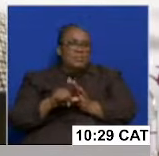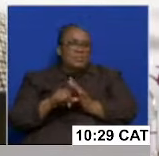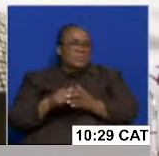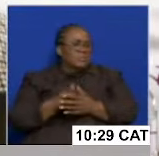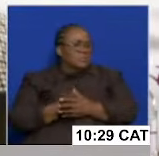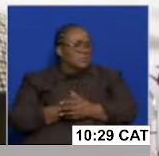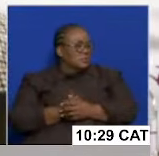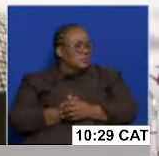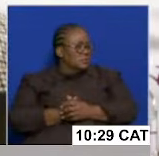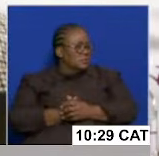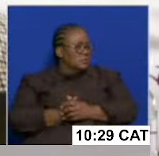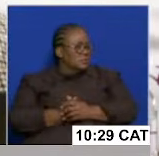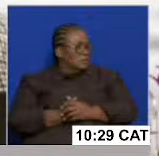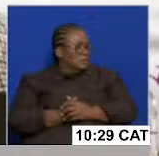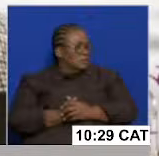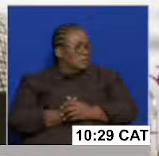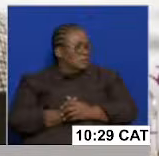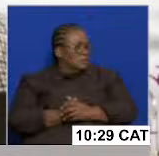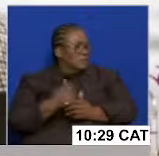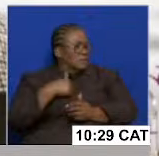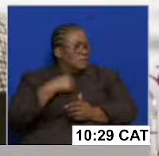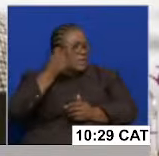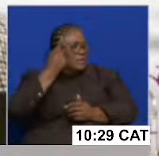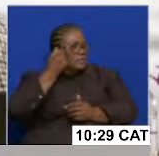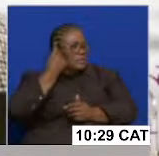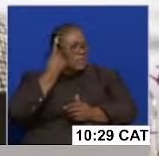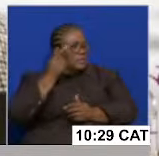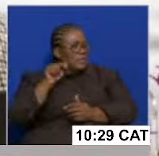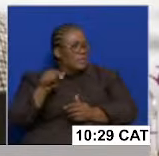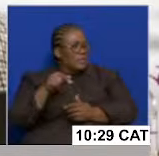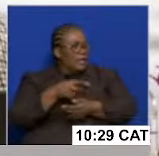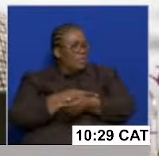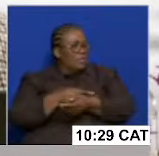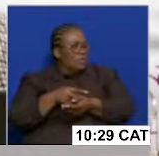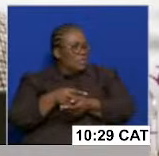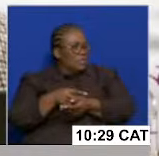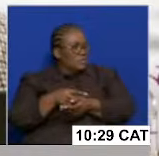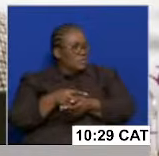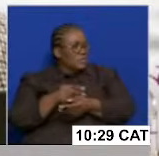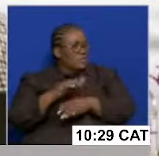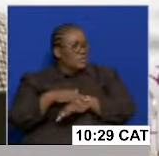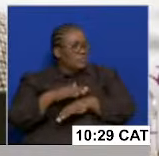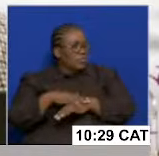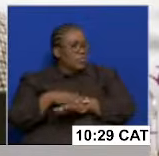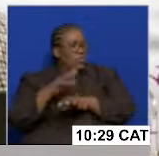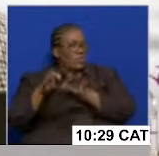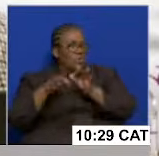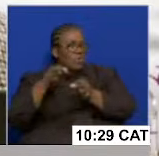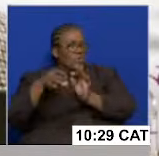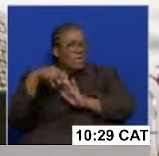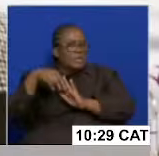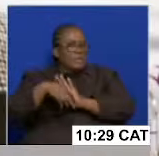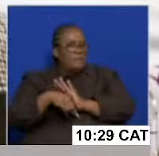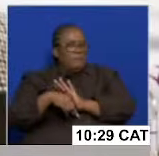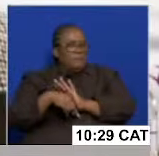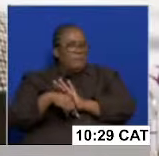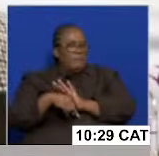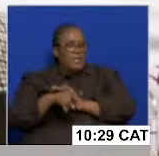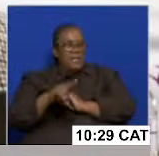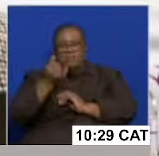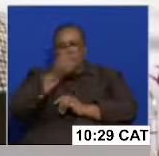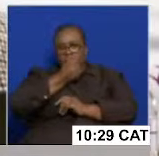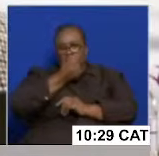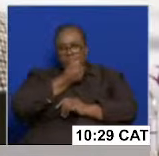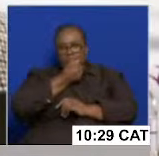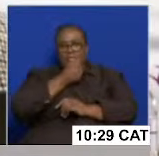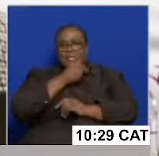I understand an address to be more descriptive than what I see here. Yes, All my right, apologies, all Chair, right. it's a street, All it's right. the name of the